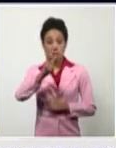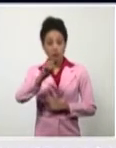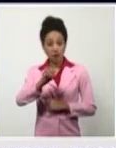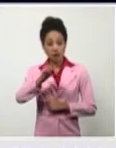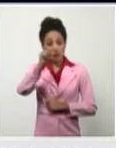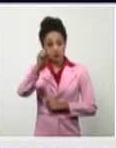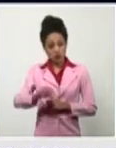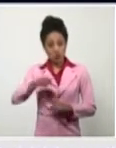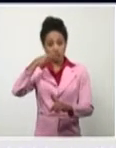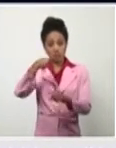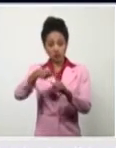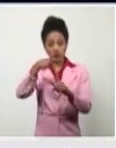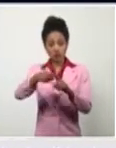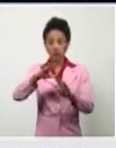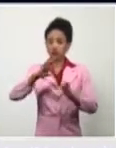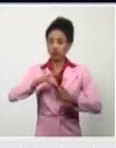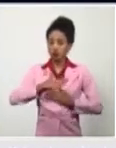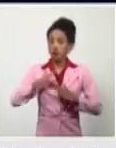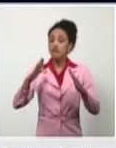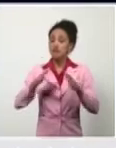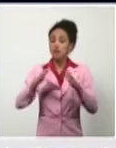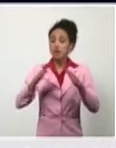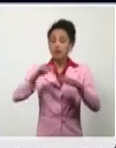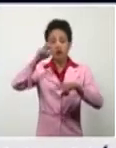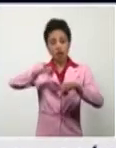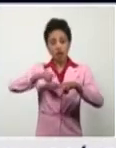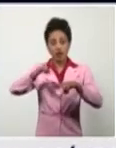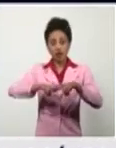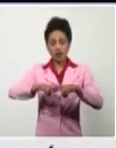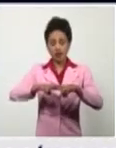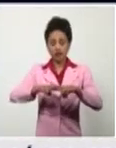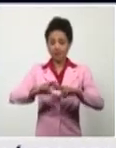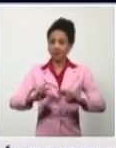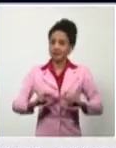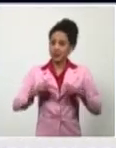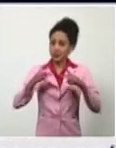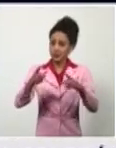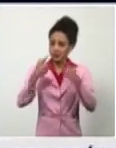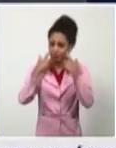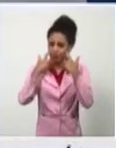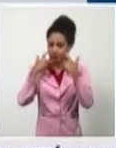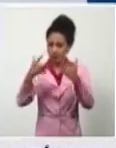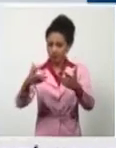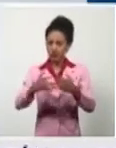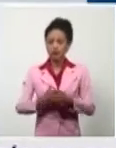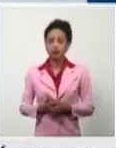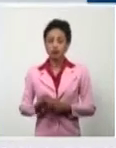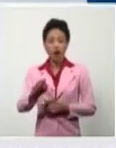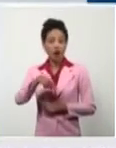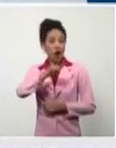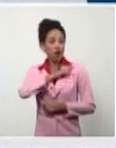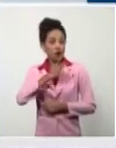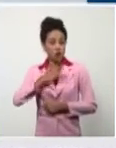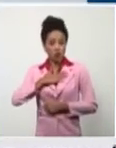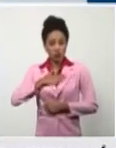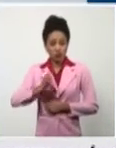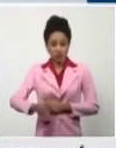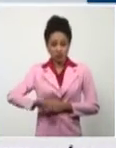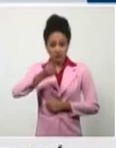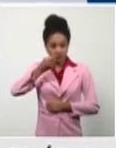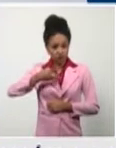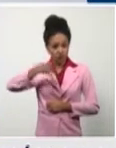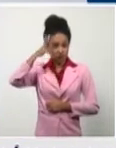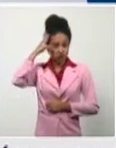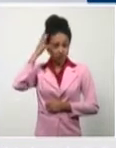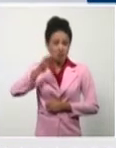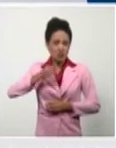The 20 cases confirmed yesterday all are from Havana. And let me stress this. Yesterday, our president, in